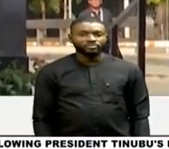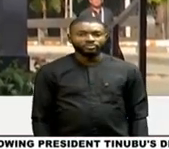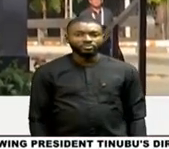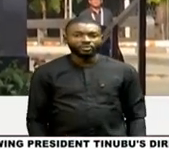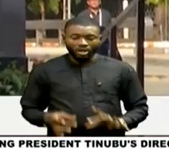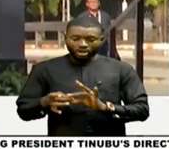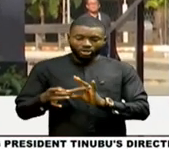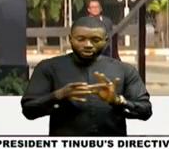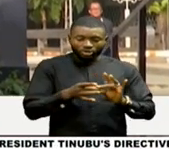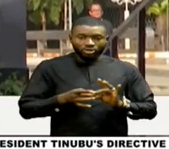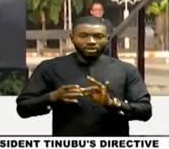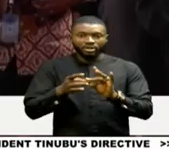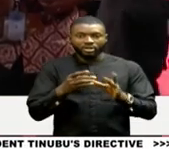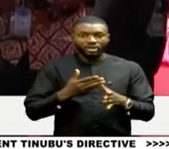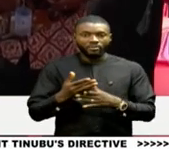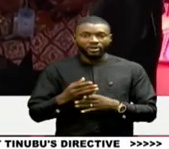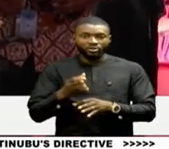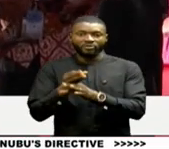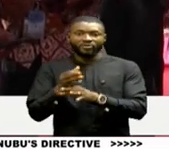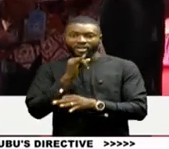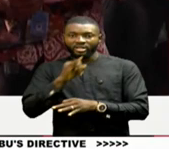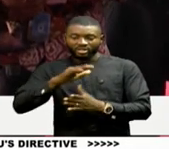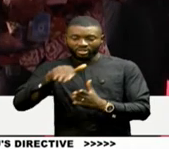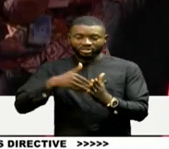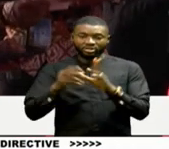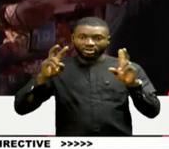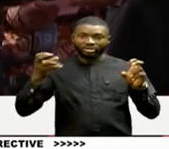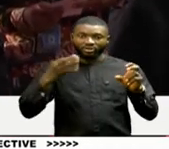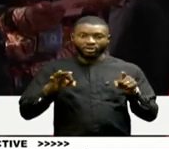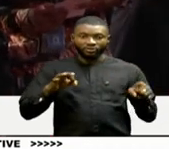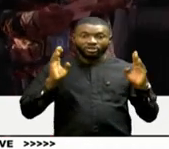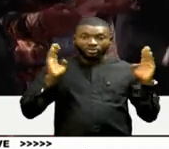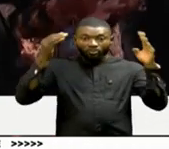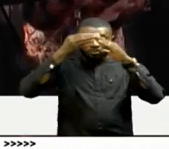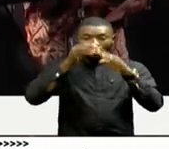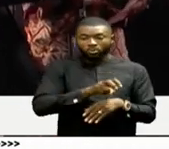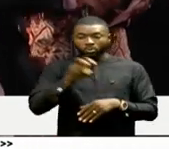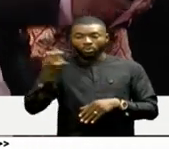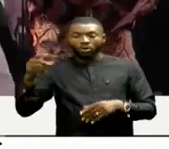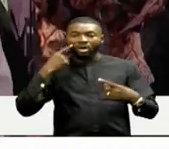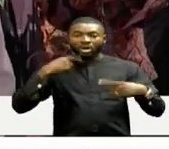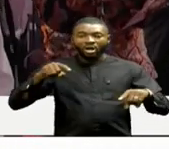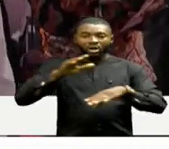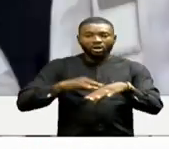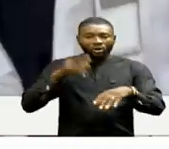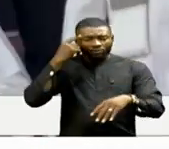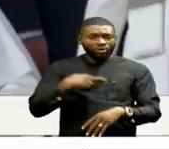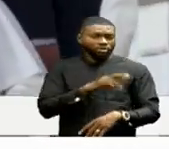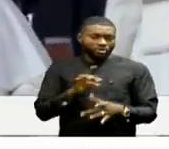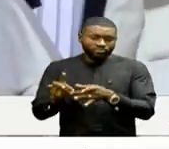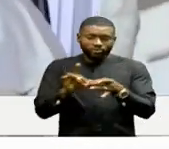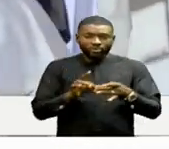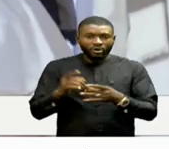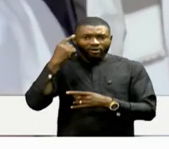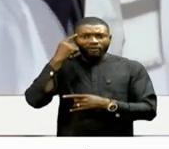A unity between faith has been the central theme of the pontiff's trip, and the declaration called for religious harmony for the